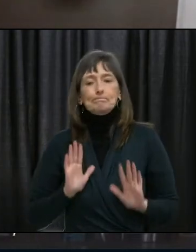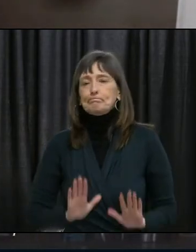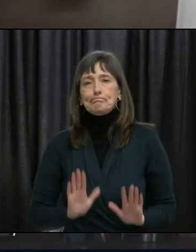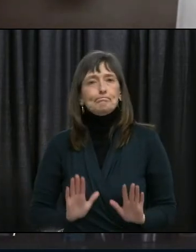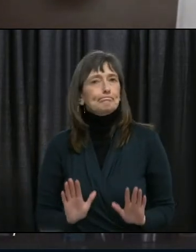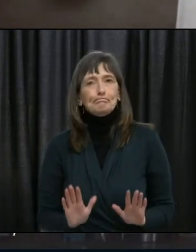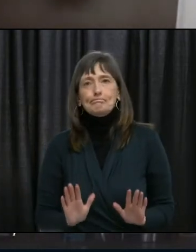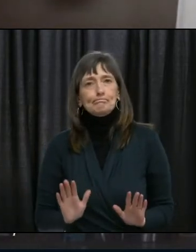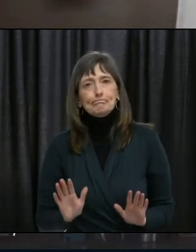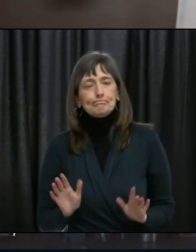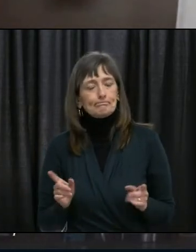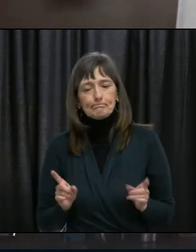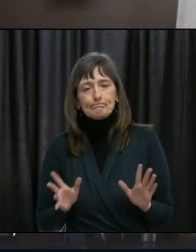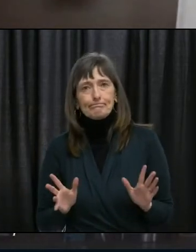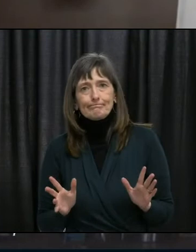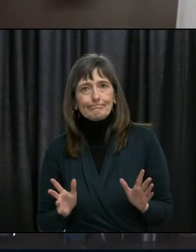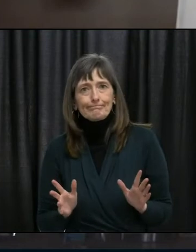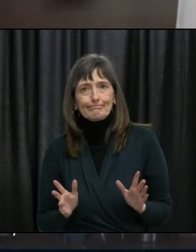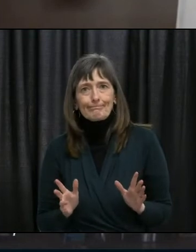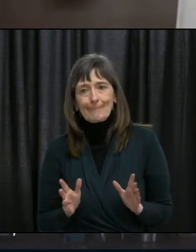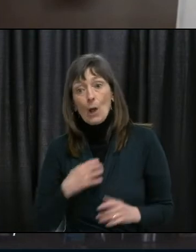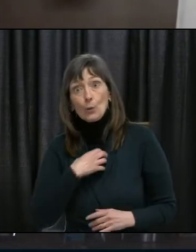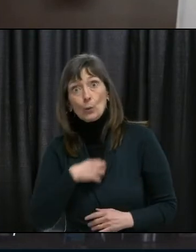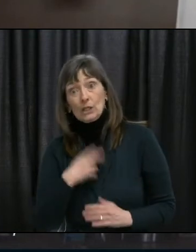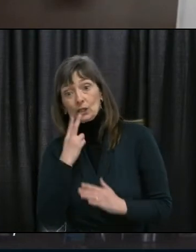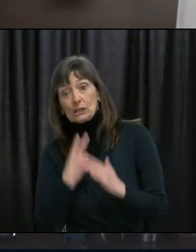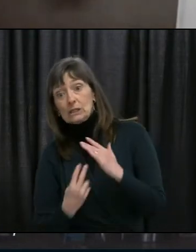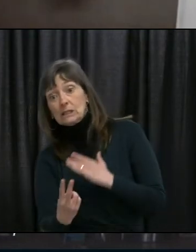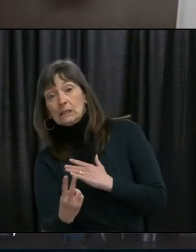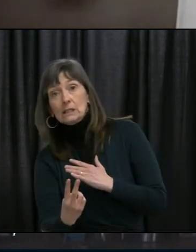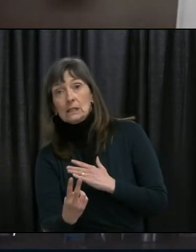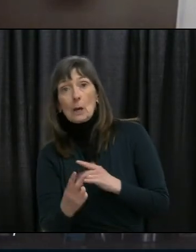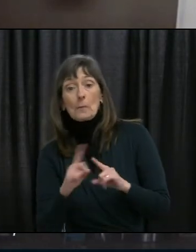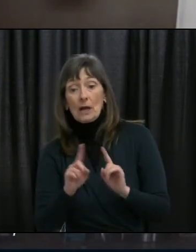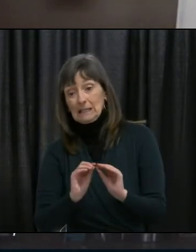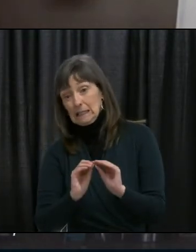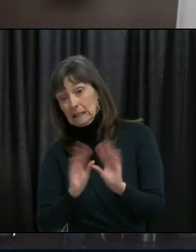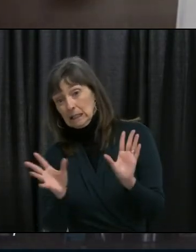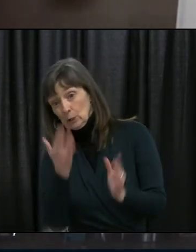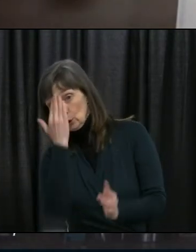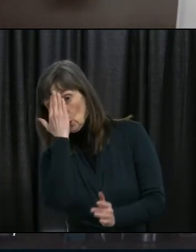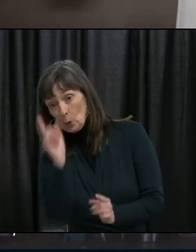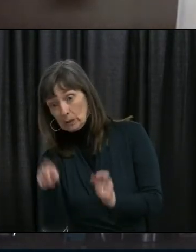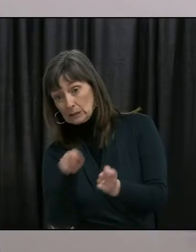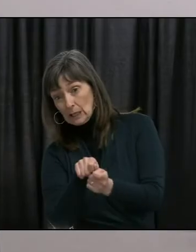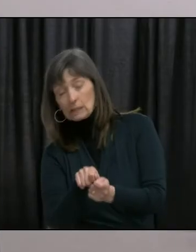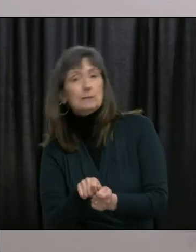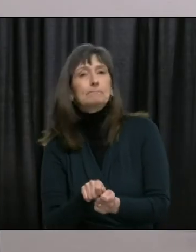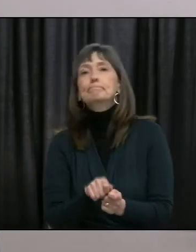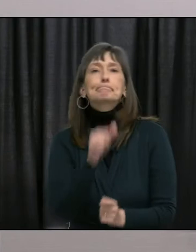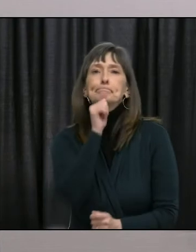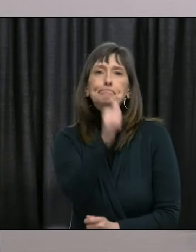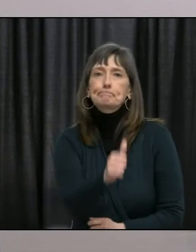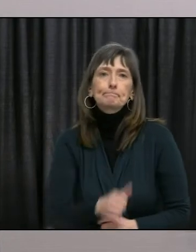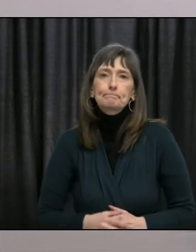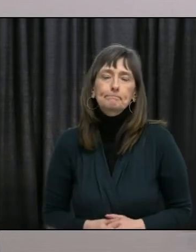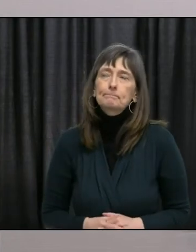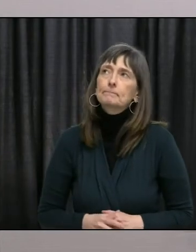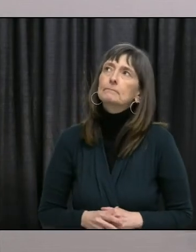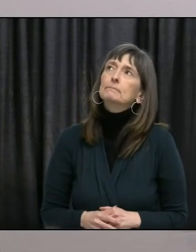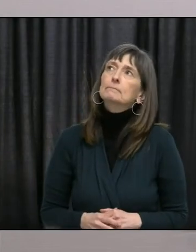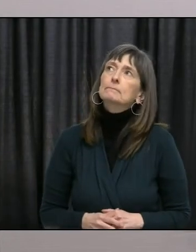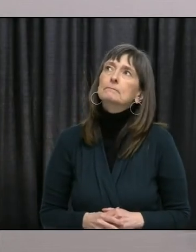said repeatedly, the crystal ball we're using is nowhere like crystal clear. Thank you. And